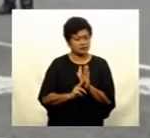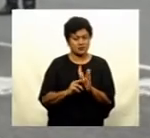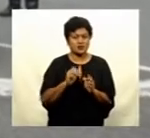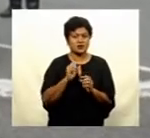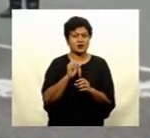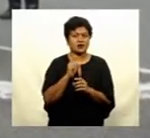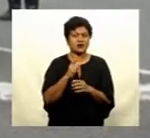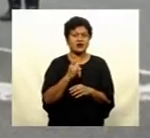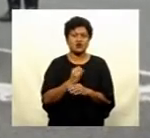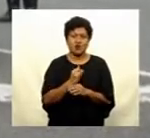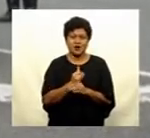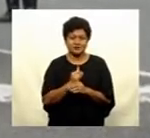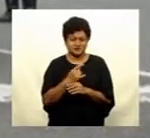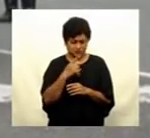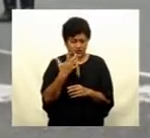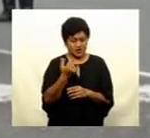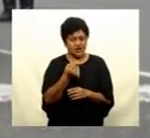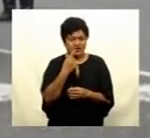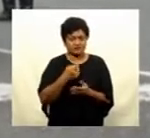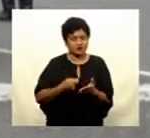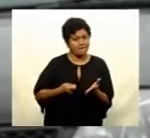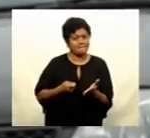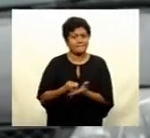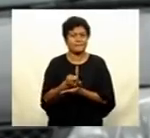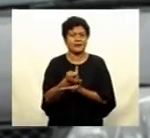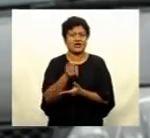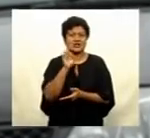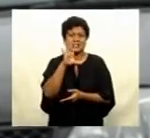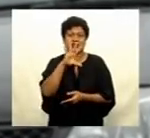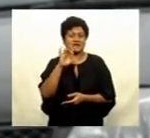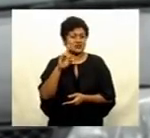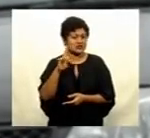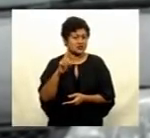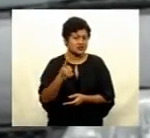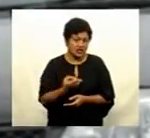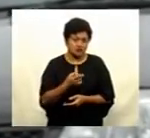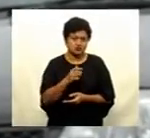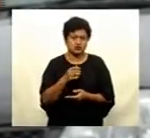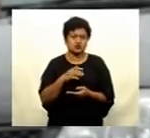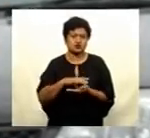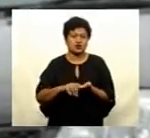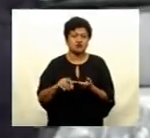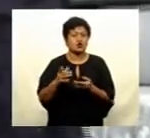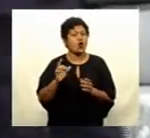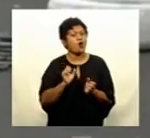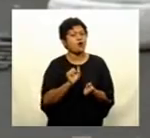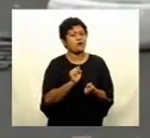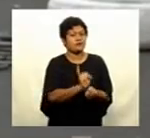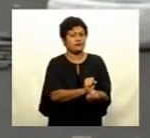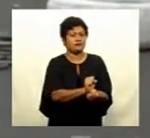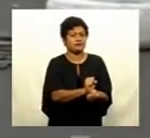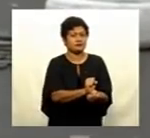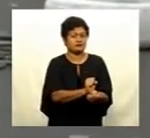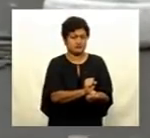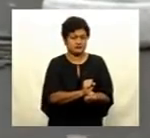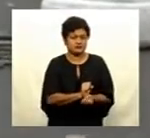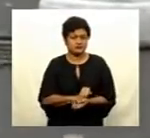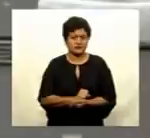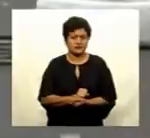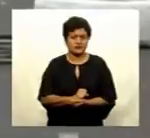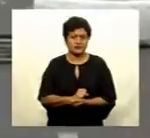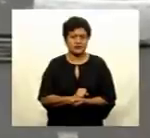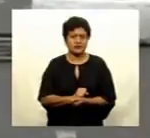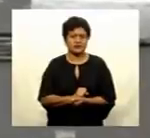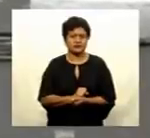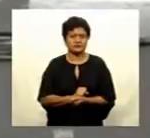is liable to a fine of up to $10,000 or imprisonment or both under the Public Health Act